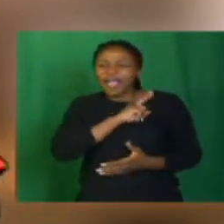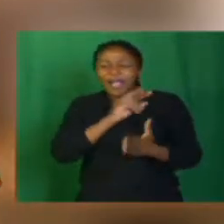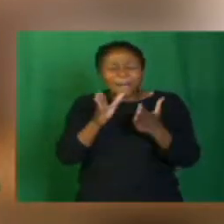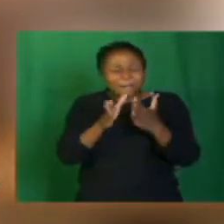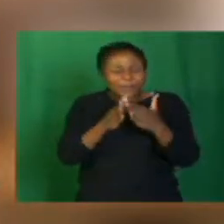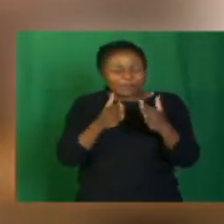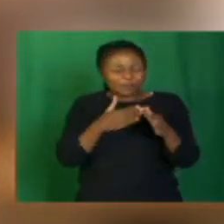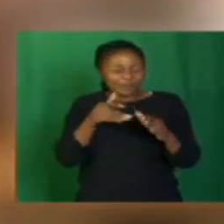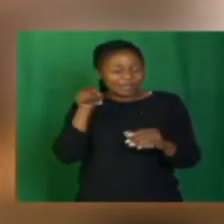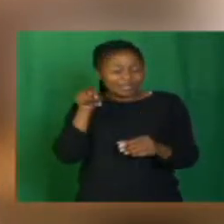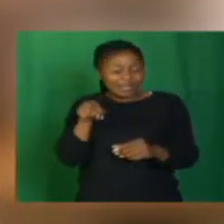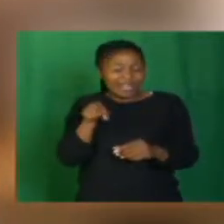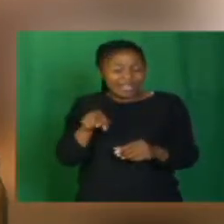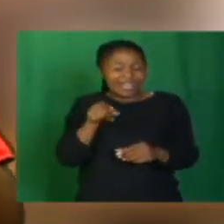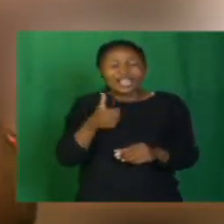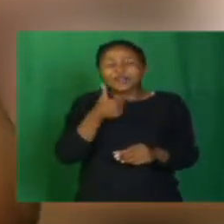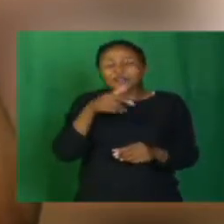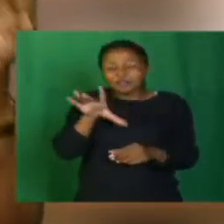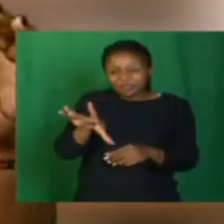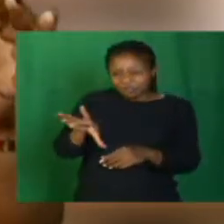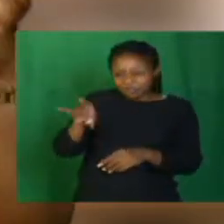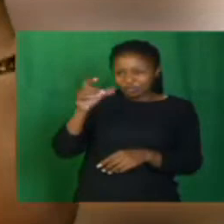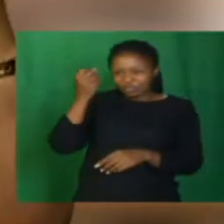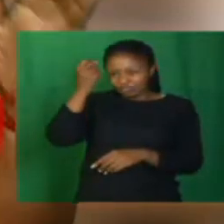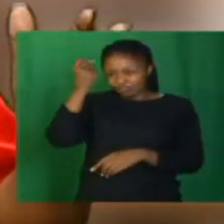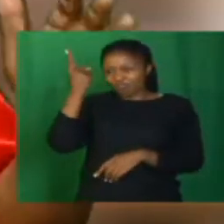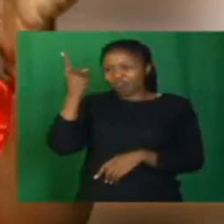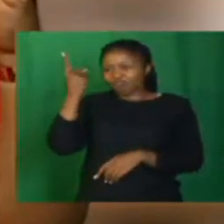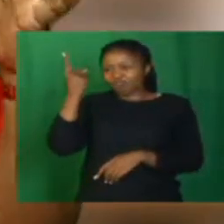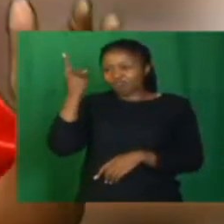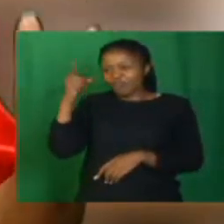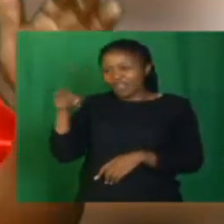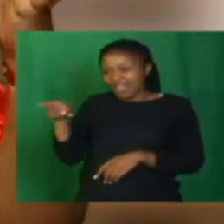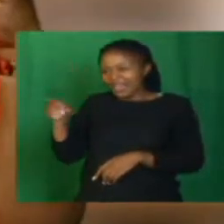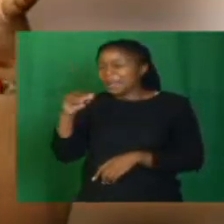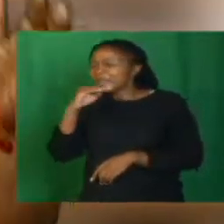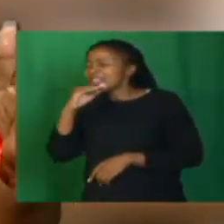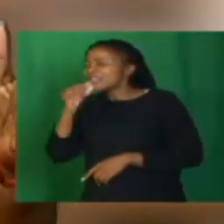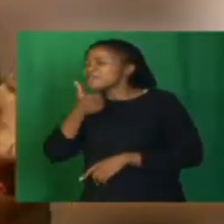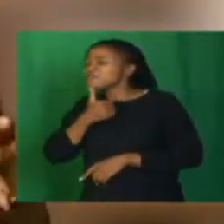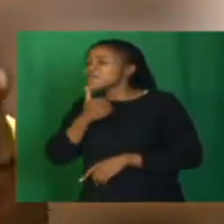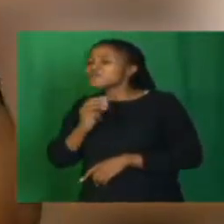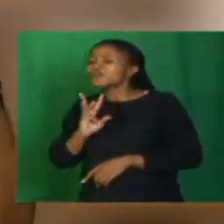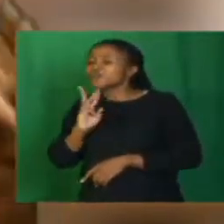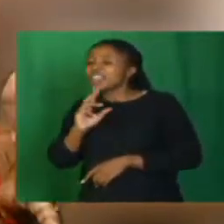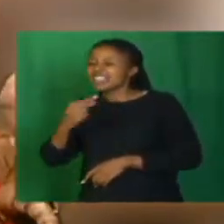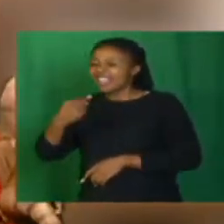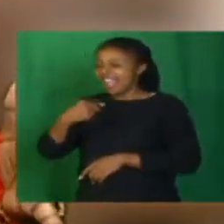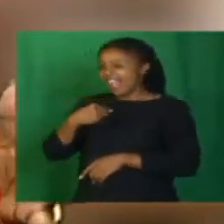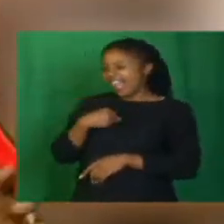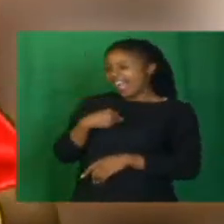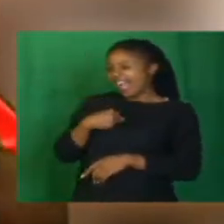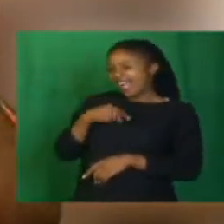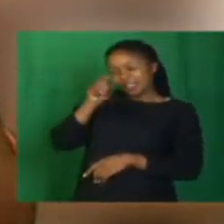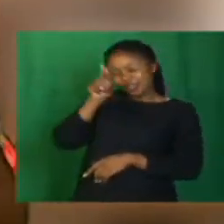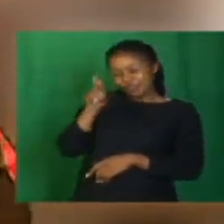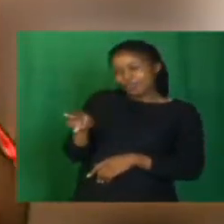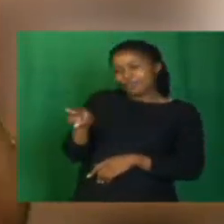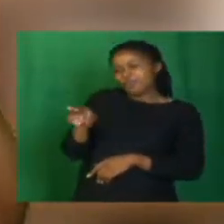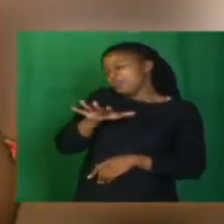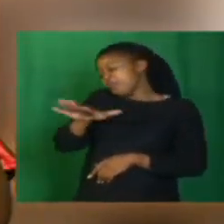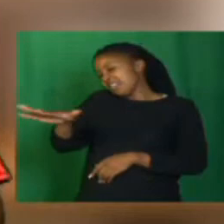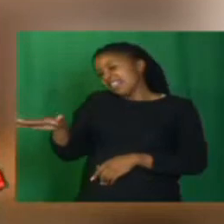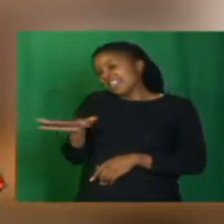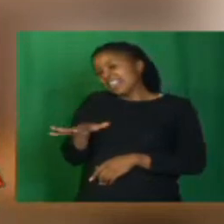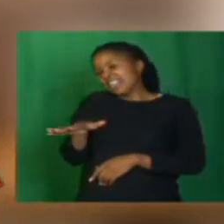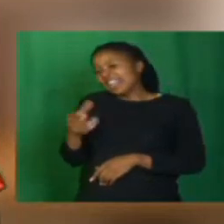are discussing, you use a third person point of view. The reason is it is just